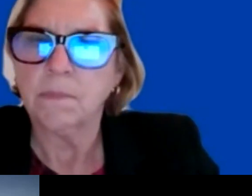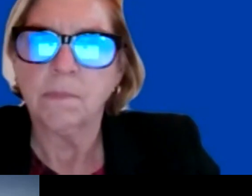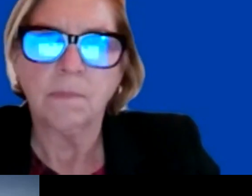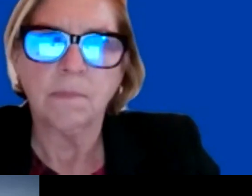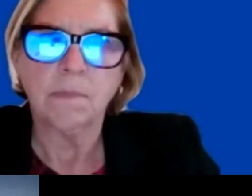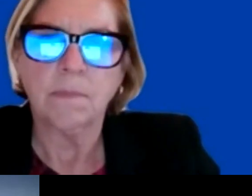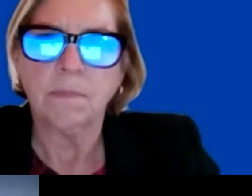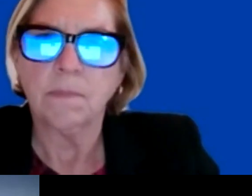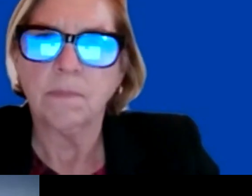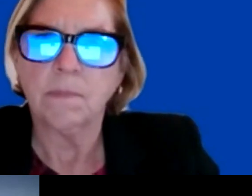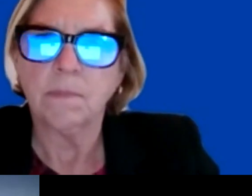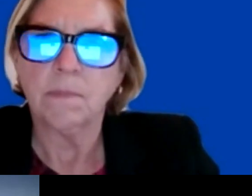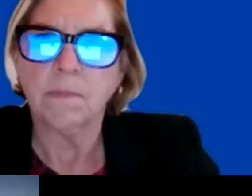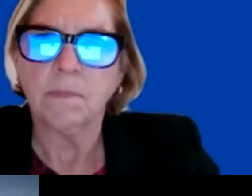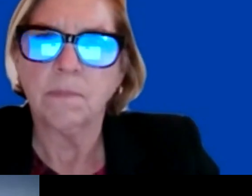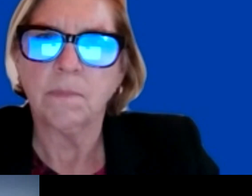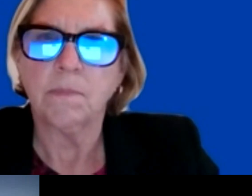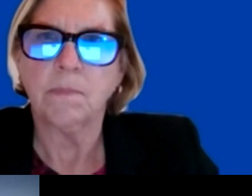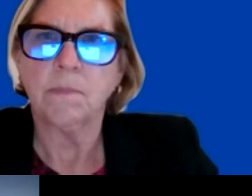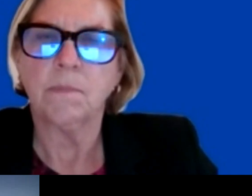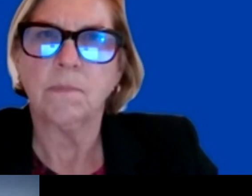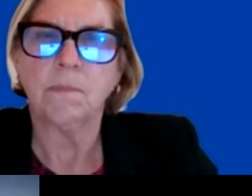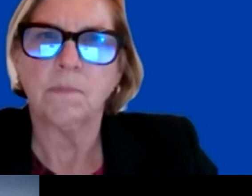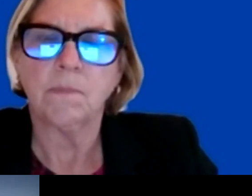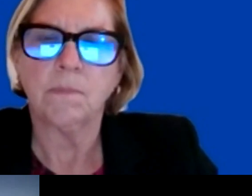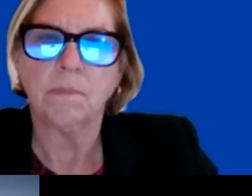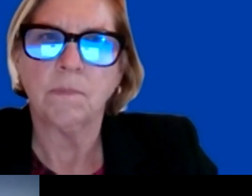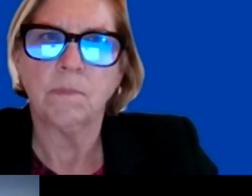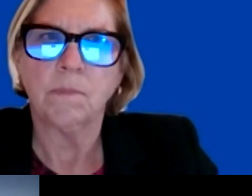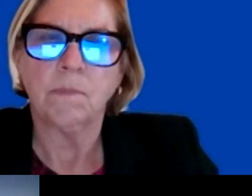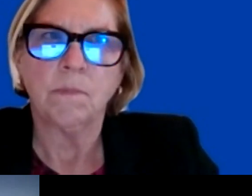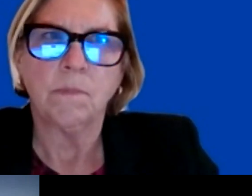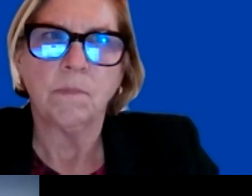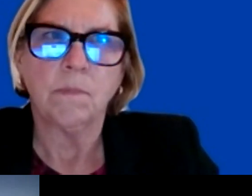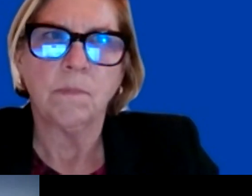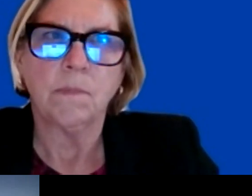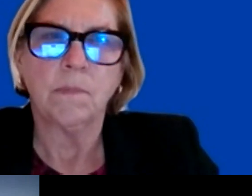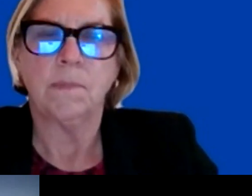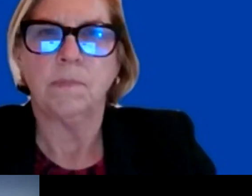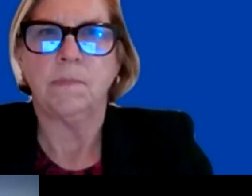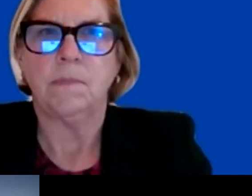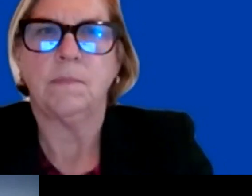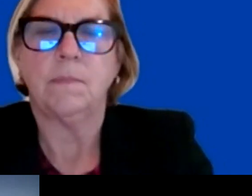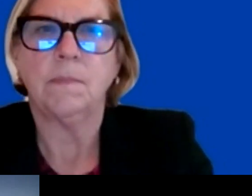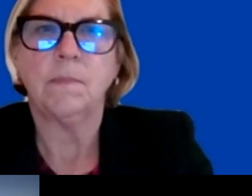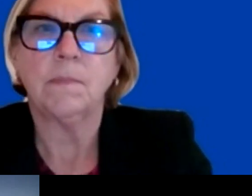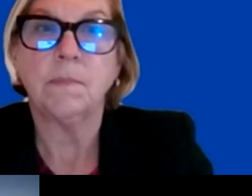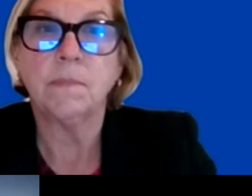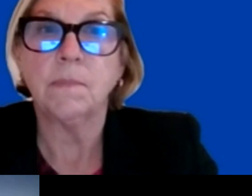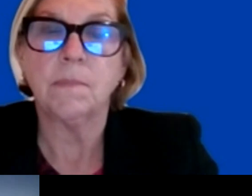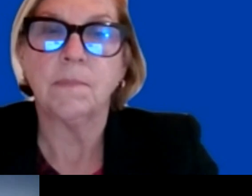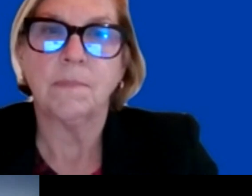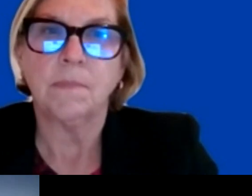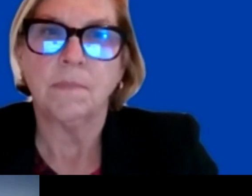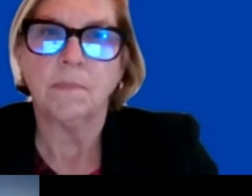Q&A. Let's see. Let's see here. I want to find one. What are you doing to improve the California